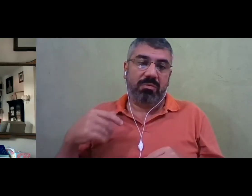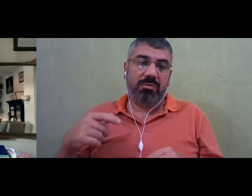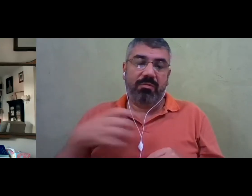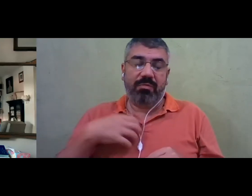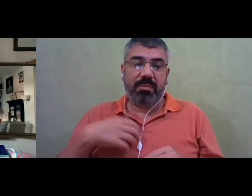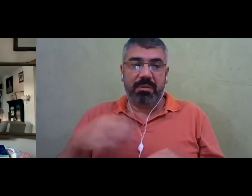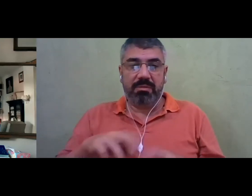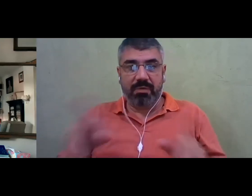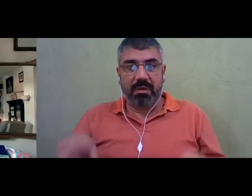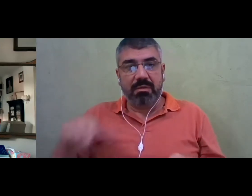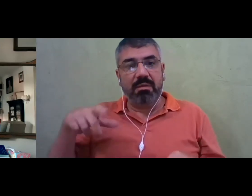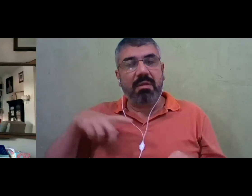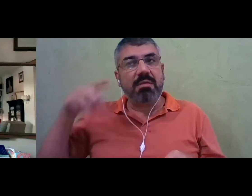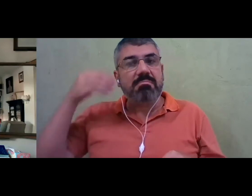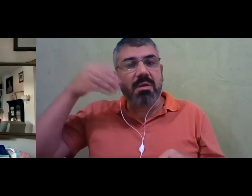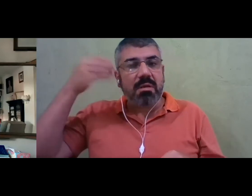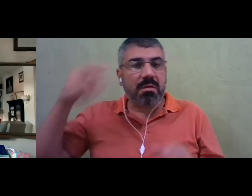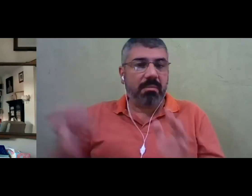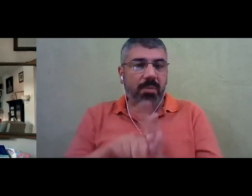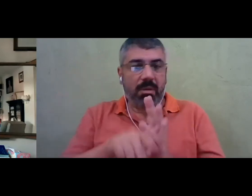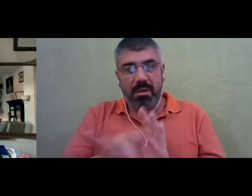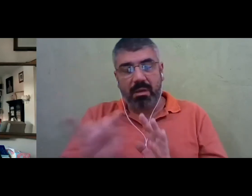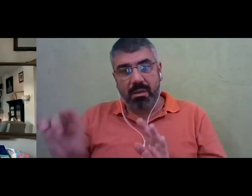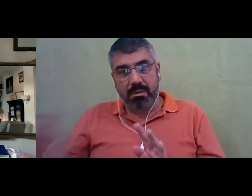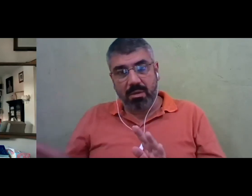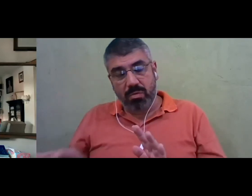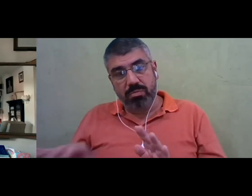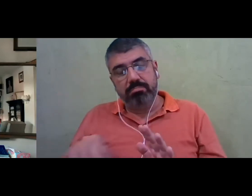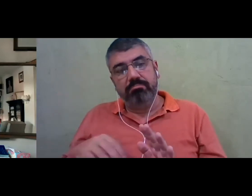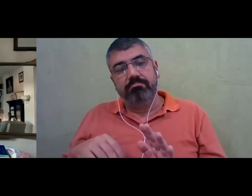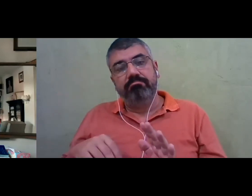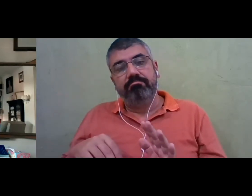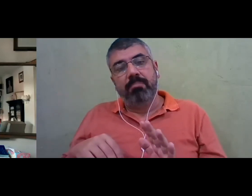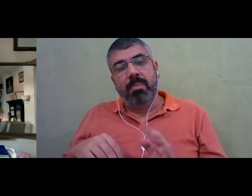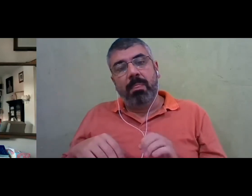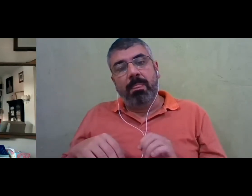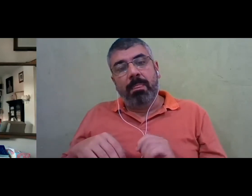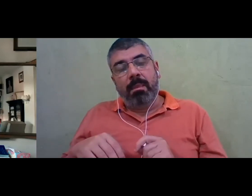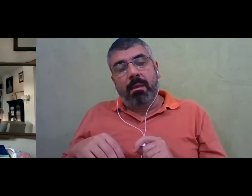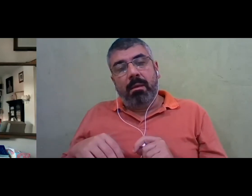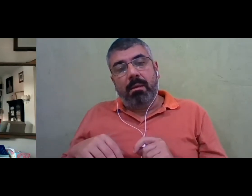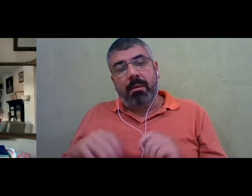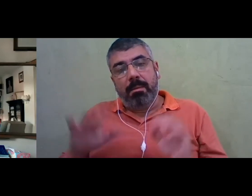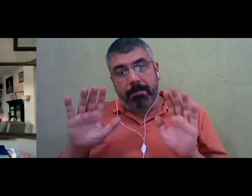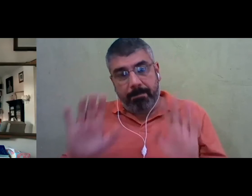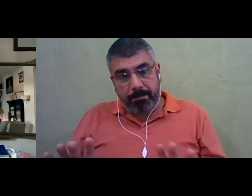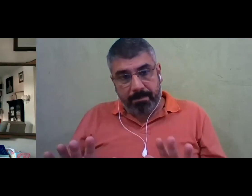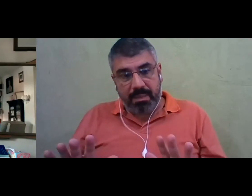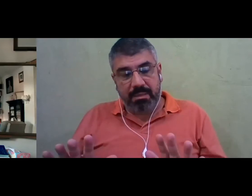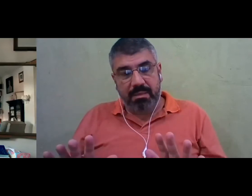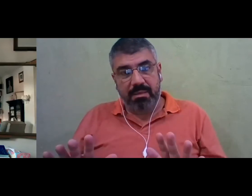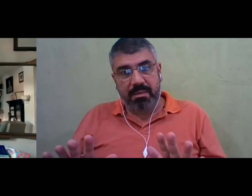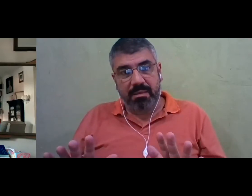own life, not by people come and give you gifts, but how you handle